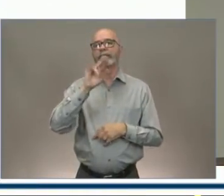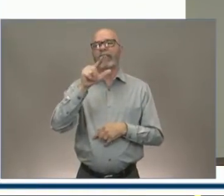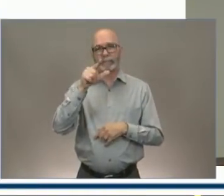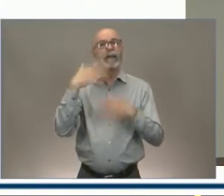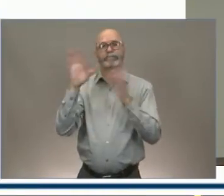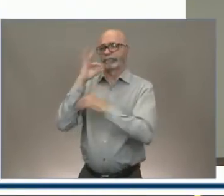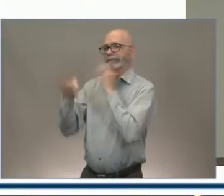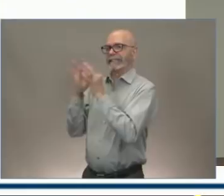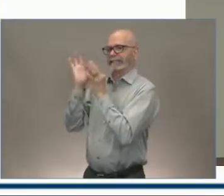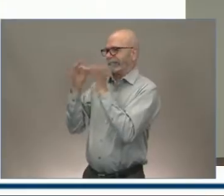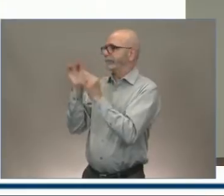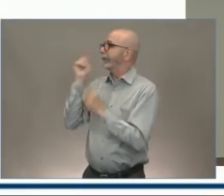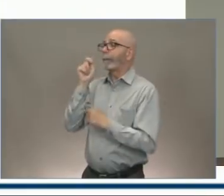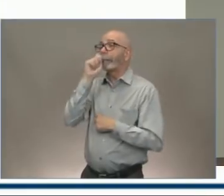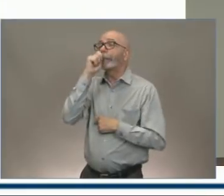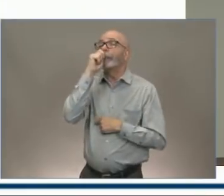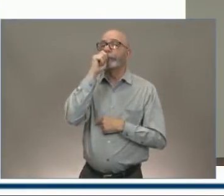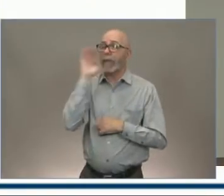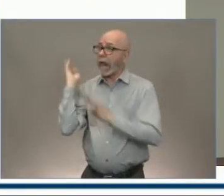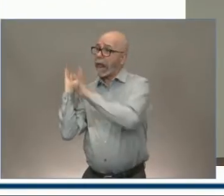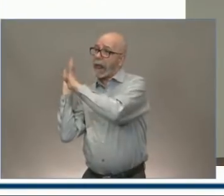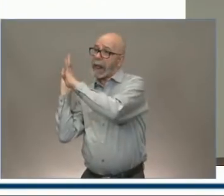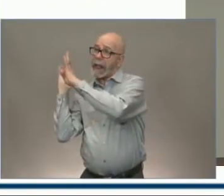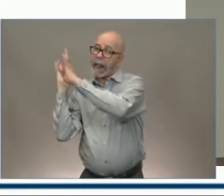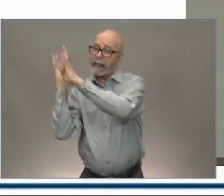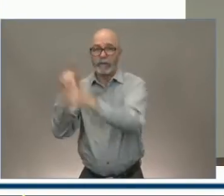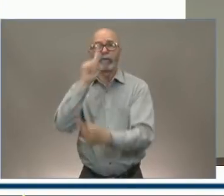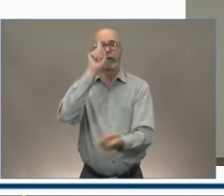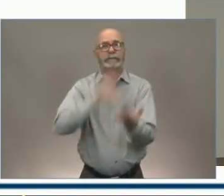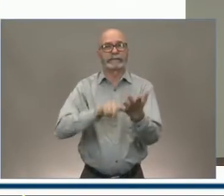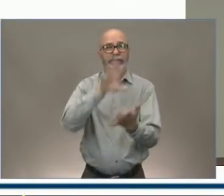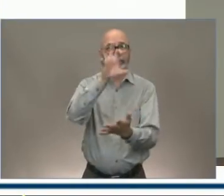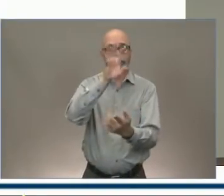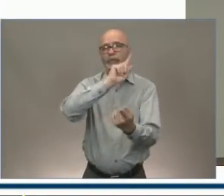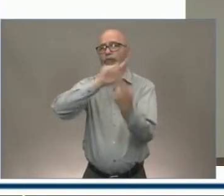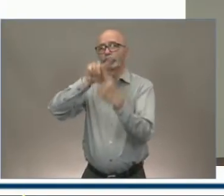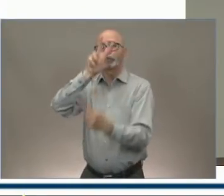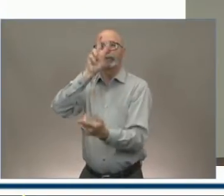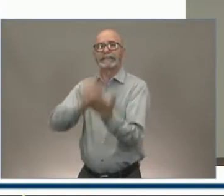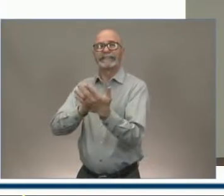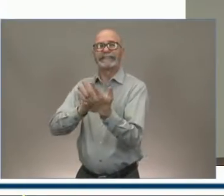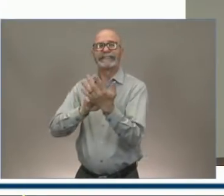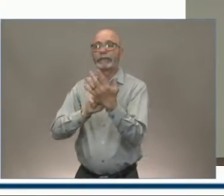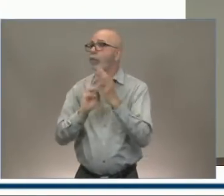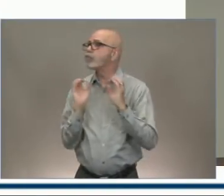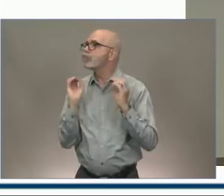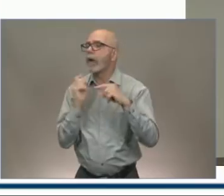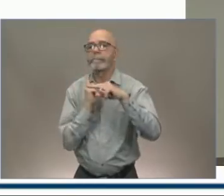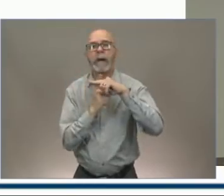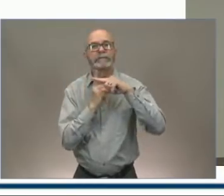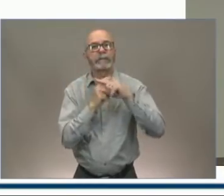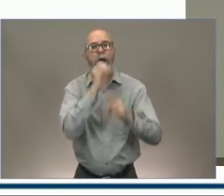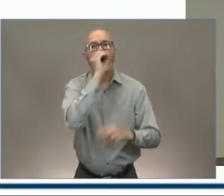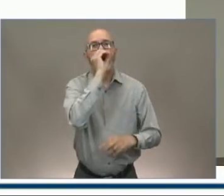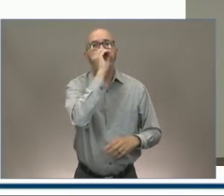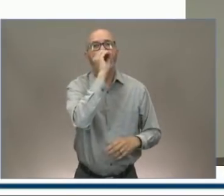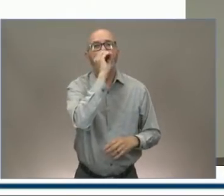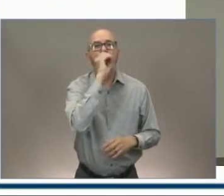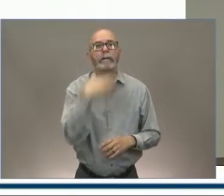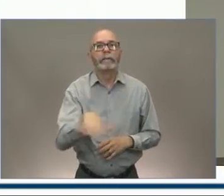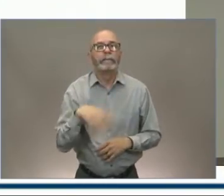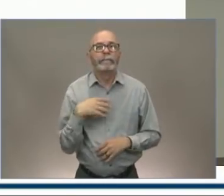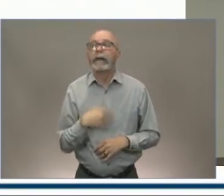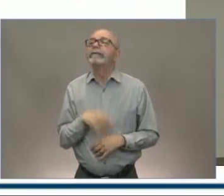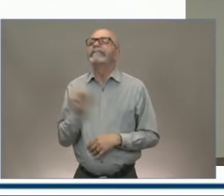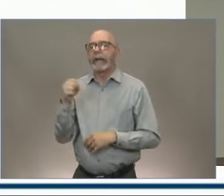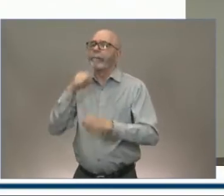1,500 to 1,000 people, and no additional positives were found. But we need to continue our testing. We need to continue to watching our epidemiology